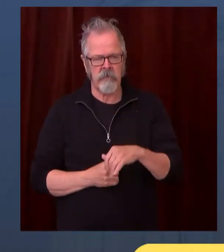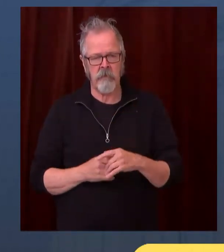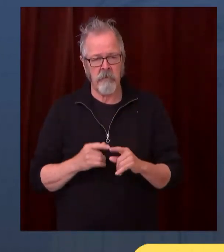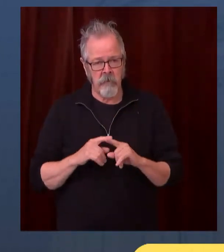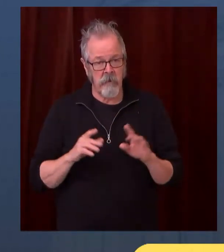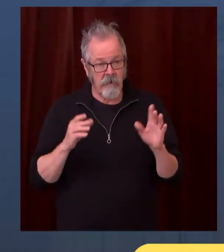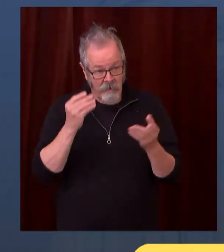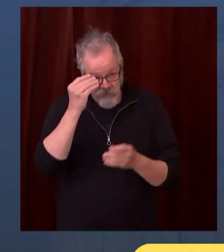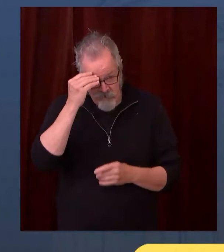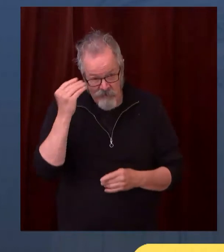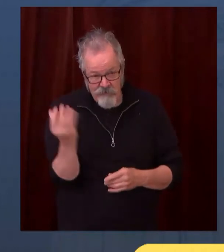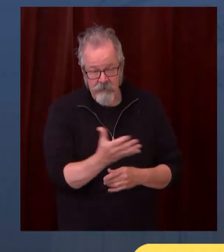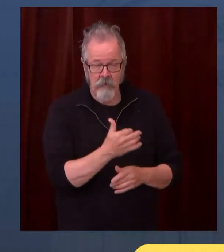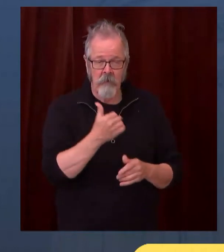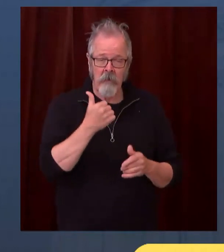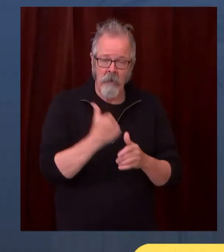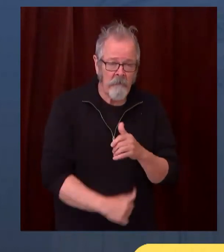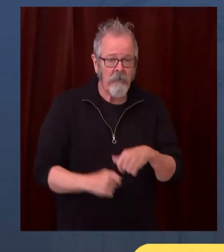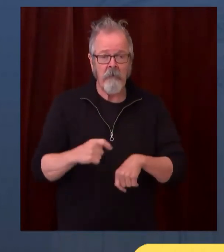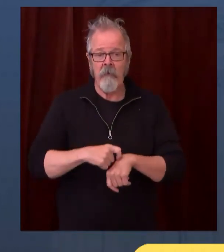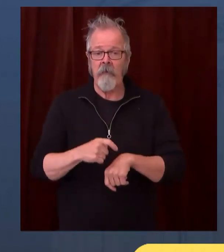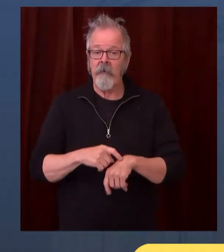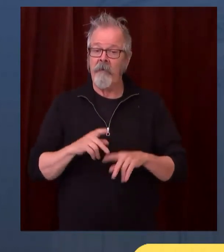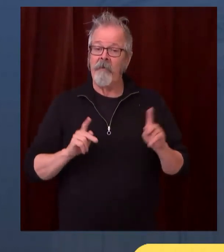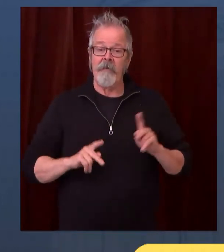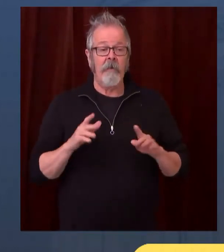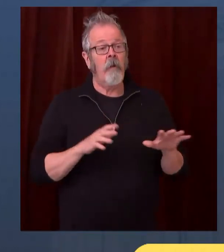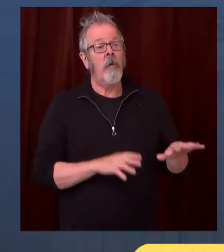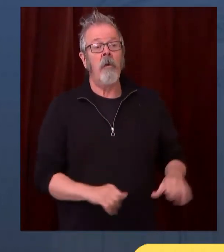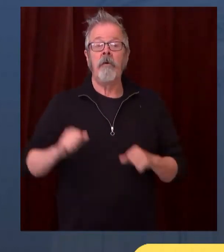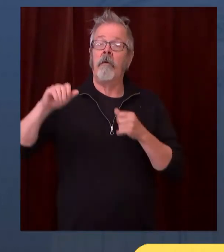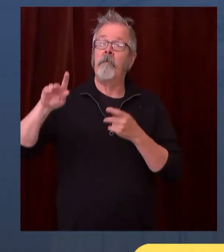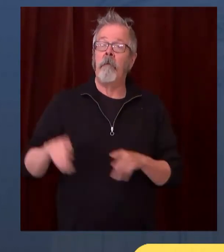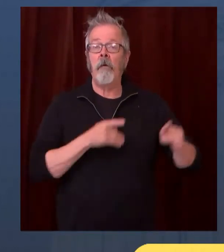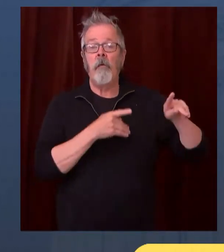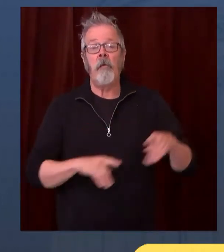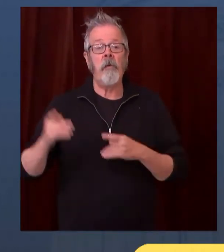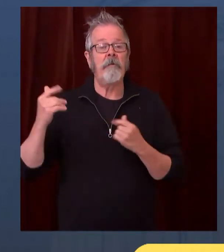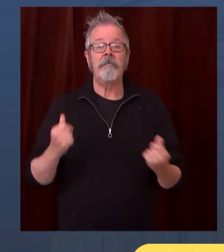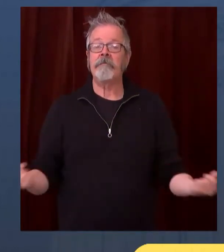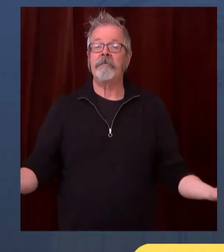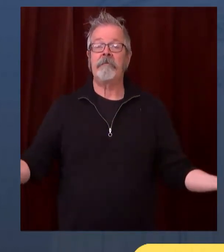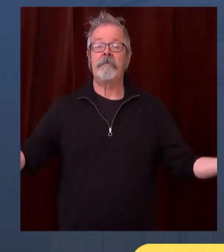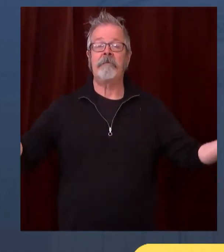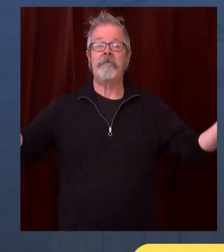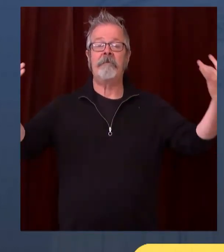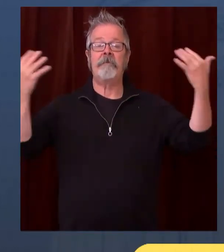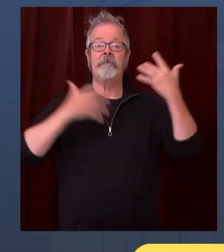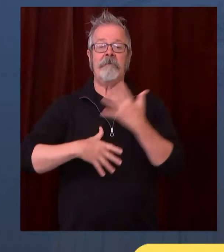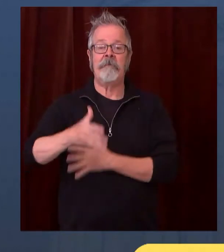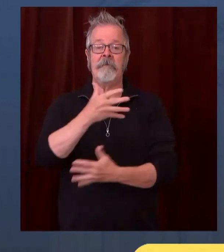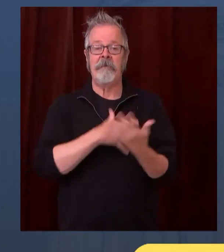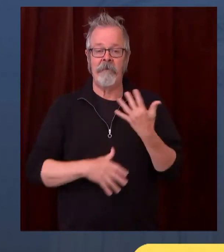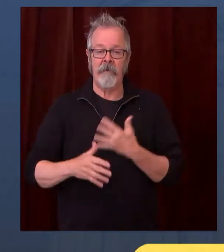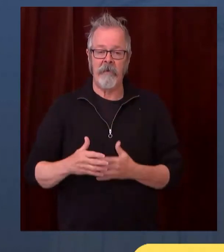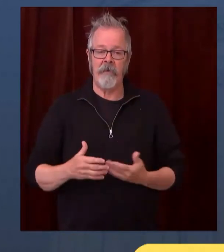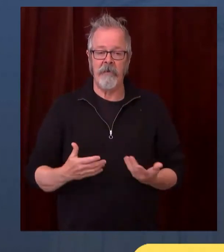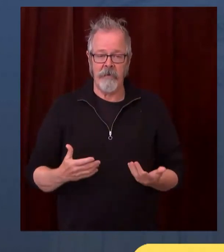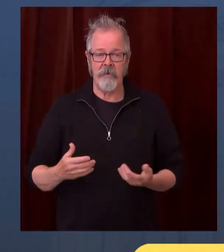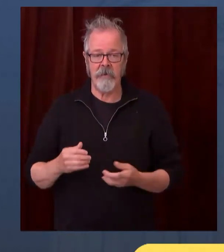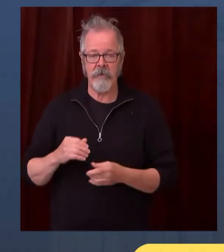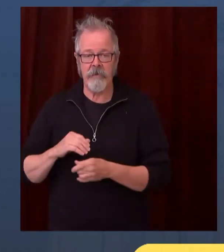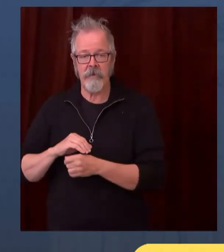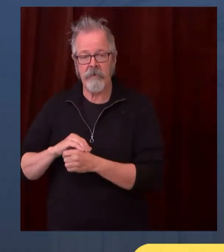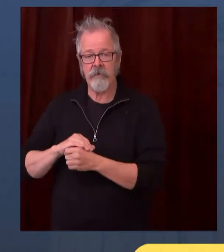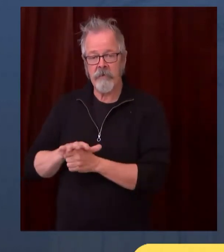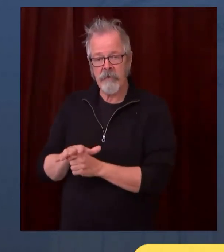and people are there without wearing masks and they're talking to each other really closely. And that is a big, big risk for us